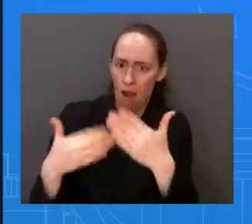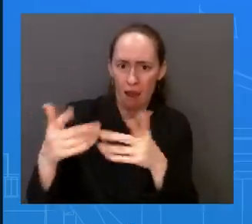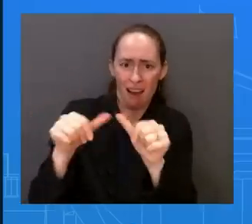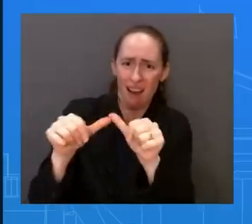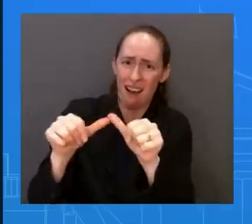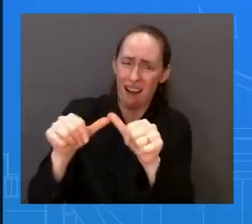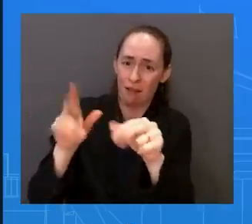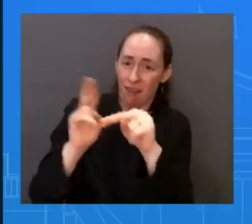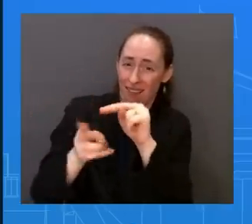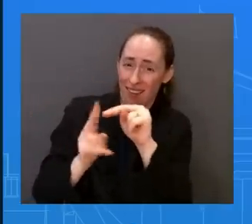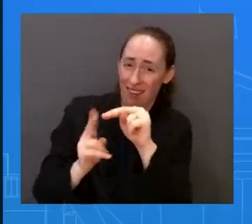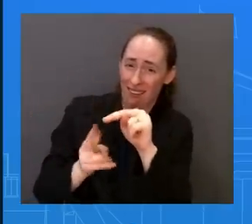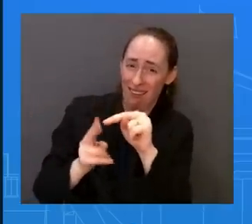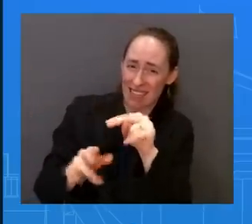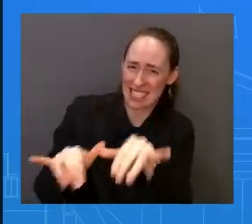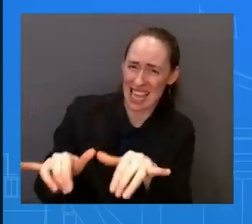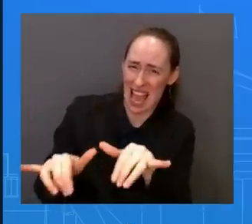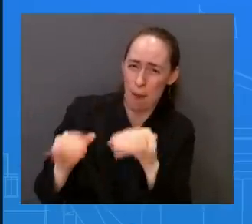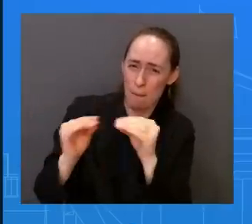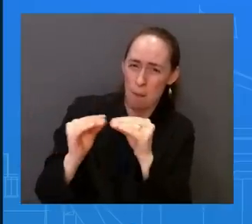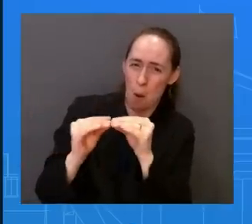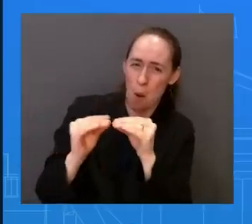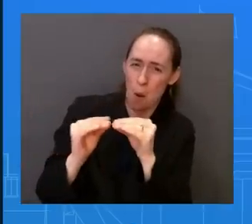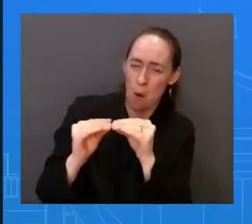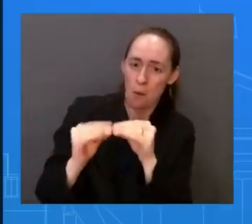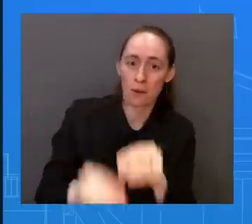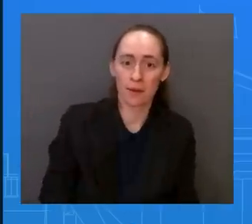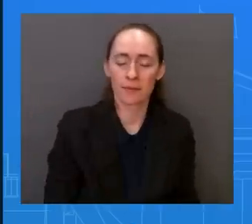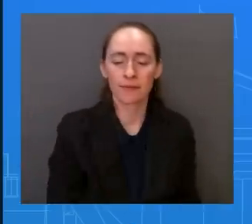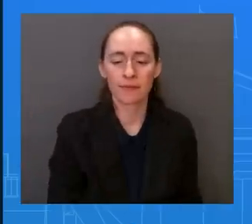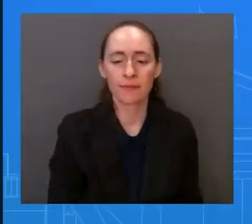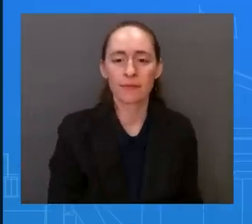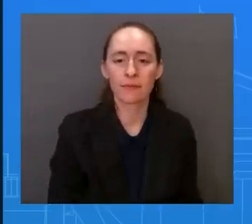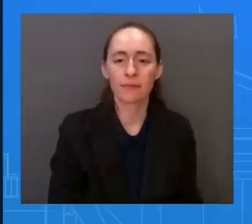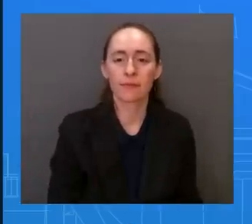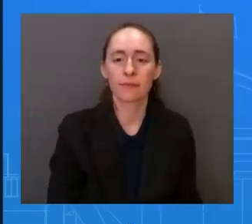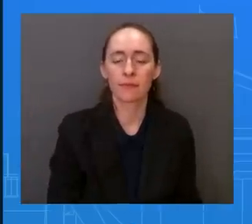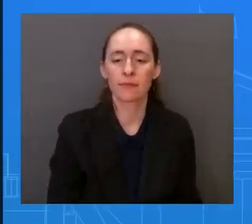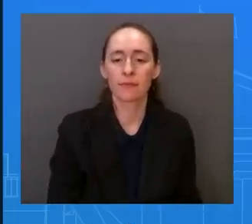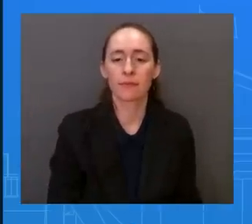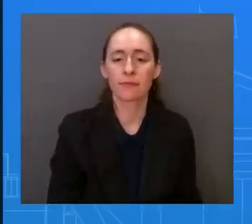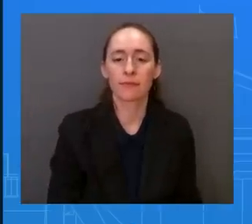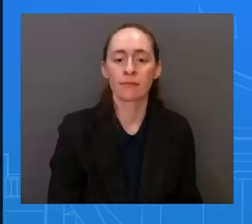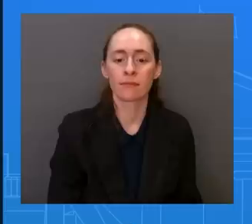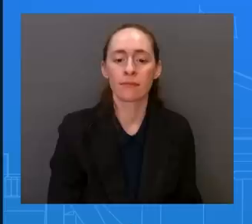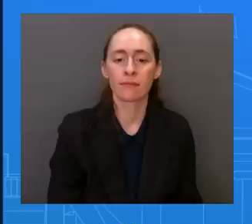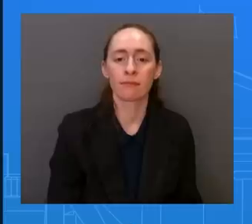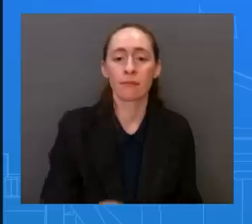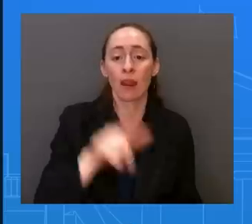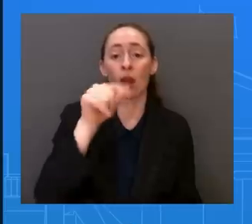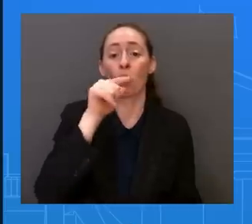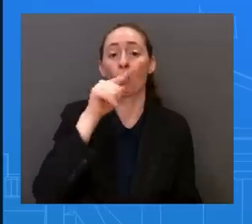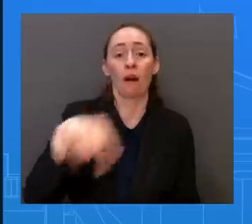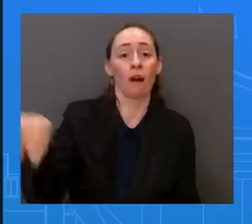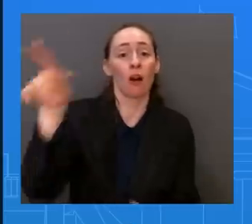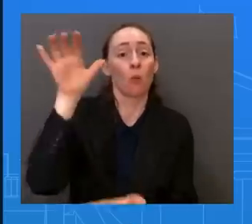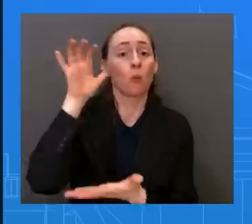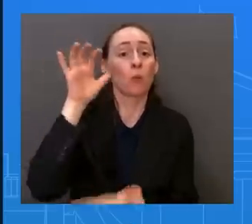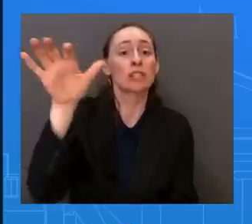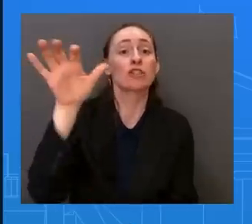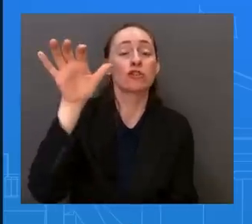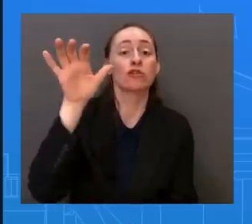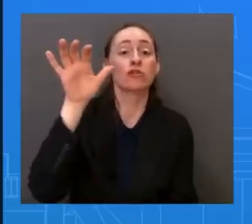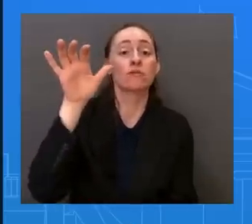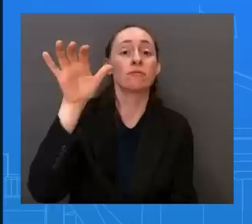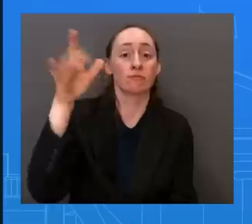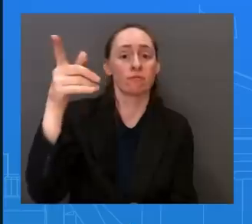and doing things like cutting taxes for the very wealthiest people in the country and increasing the deficit as a result of